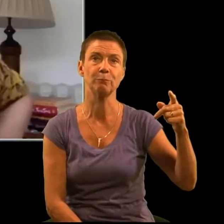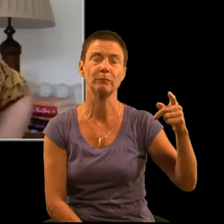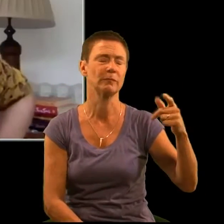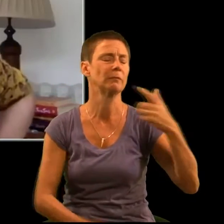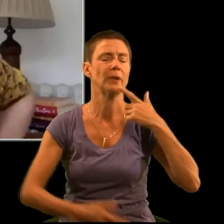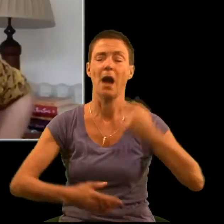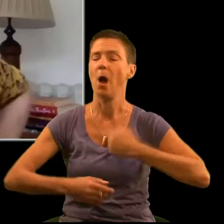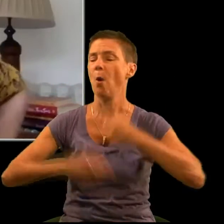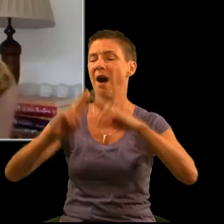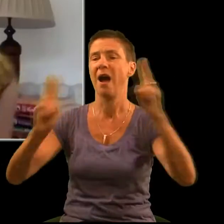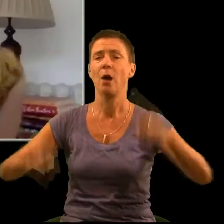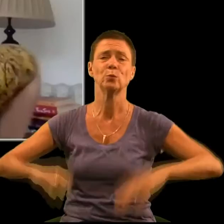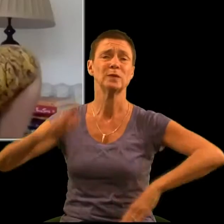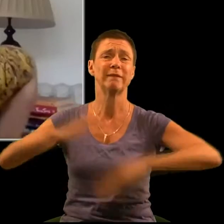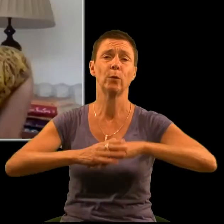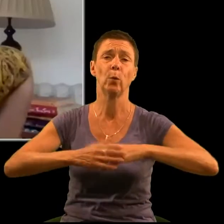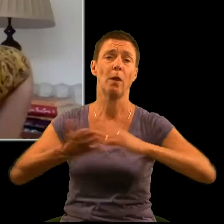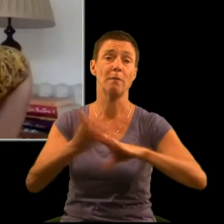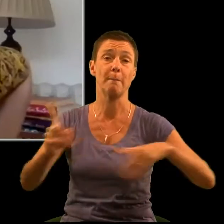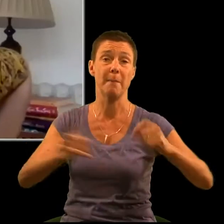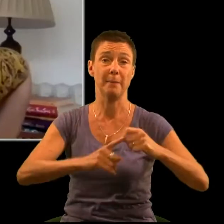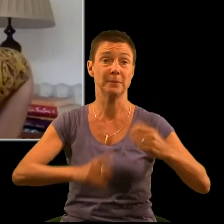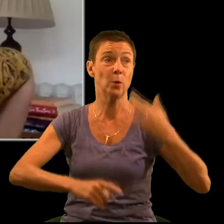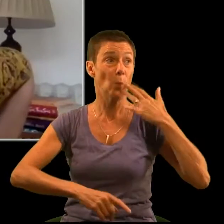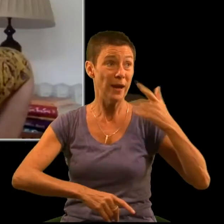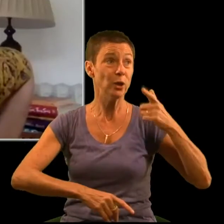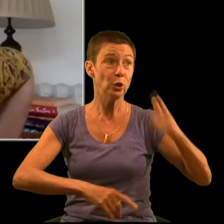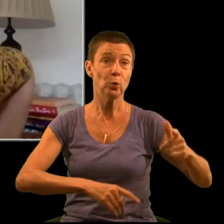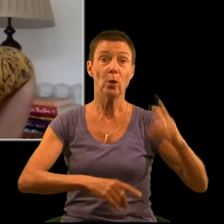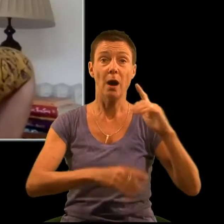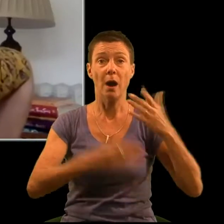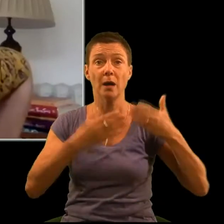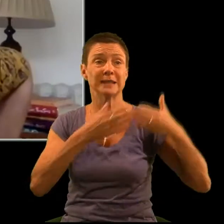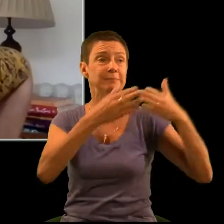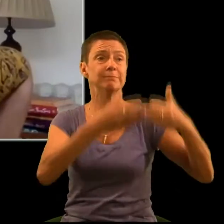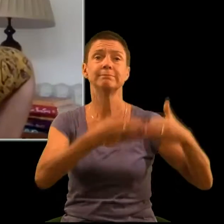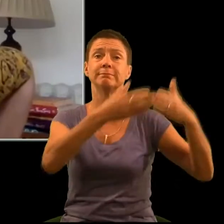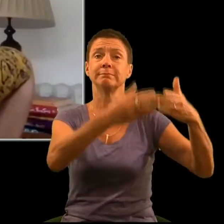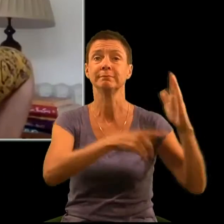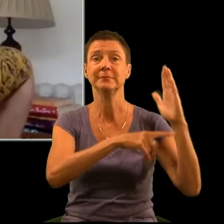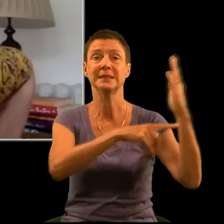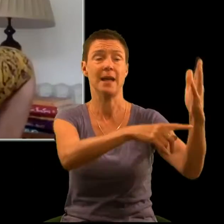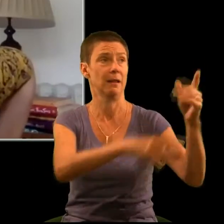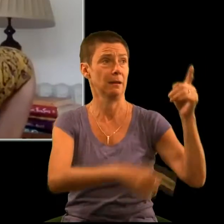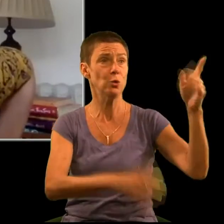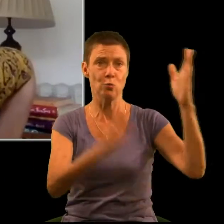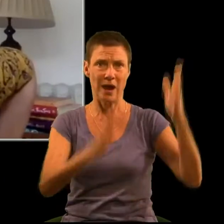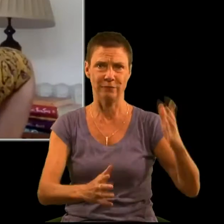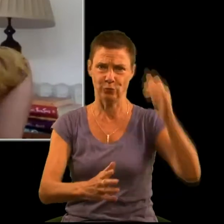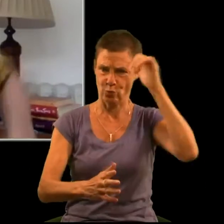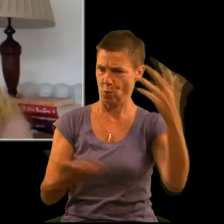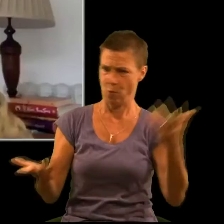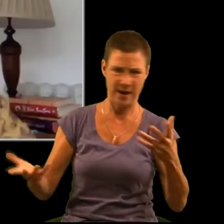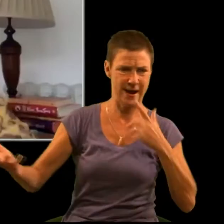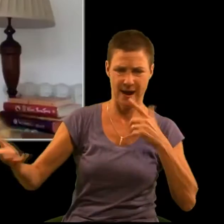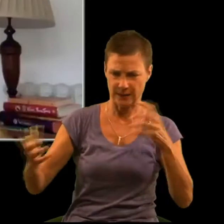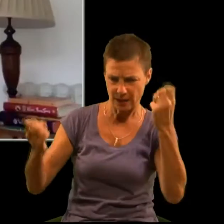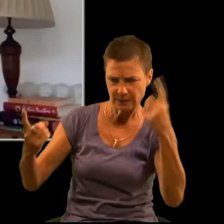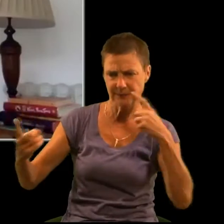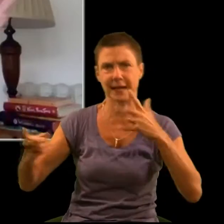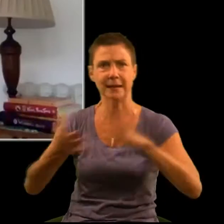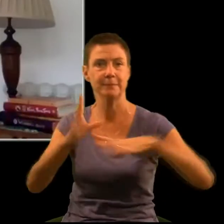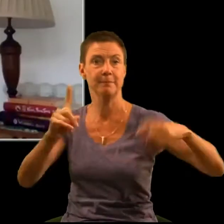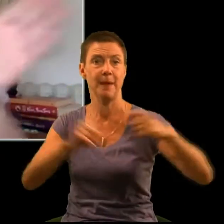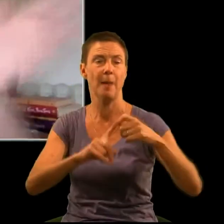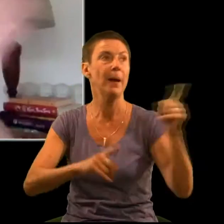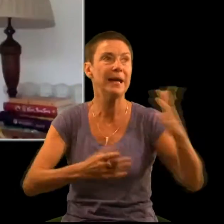house was covered in maps, because if you're at sea, you sort of have to know where you are. But he loved getting lost. So it was a kind